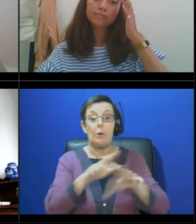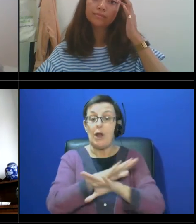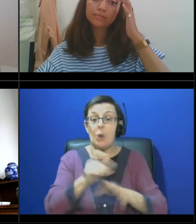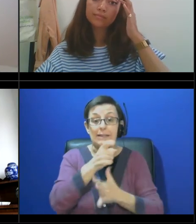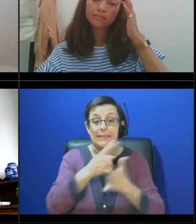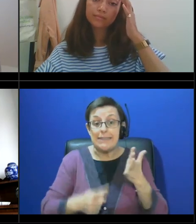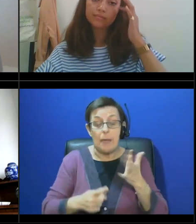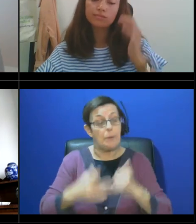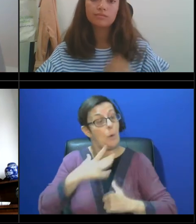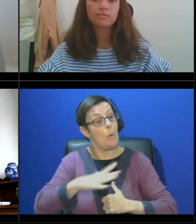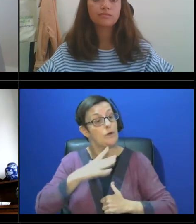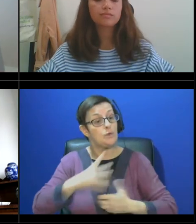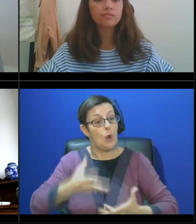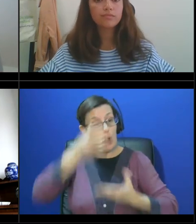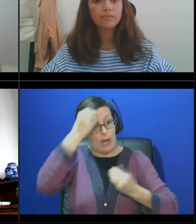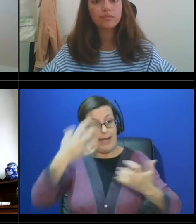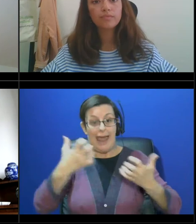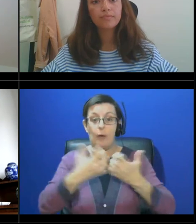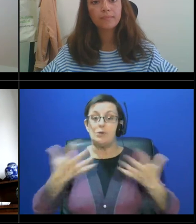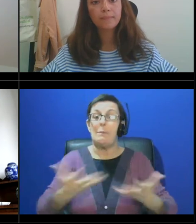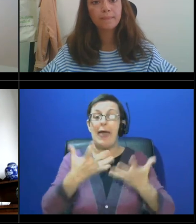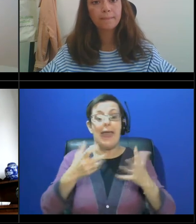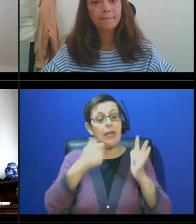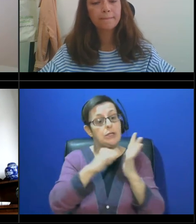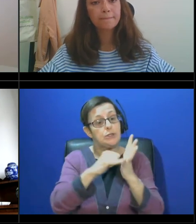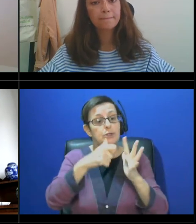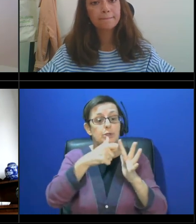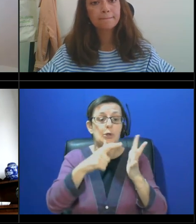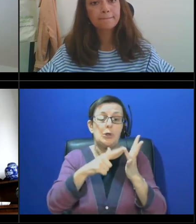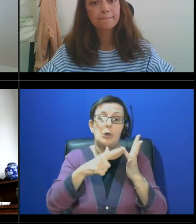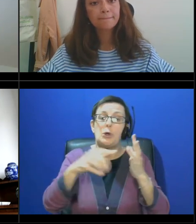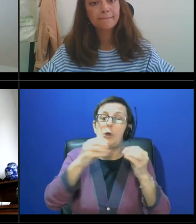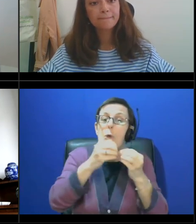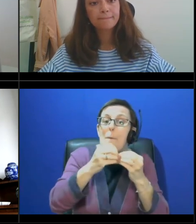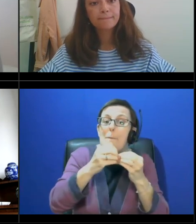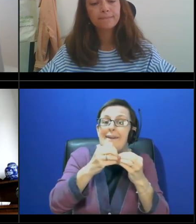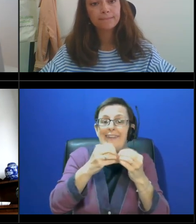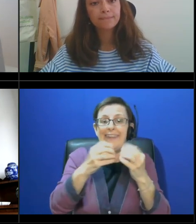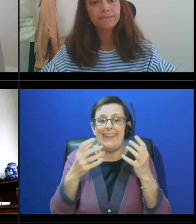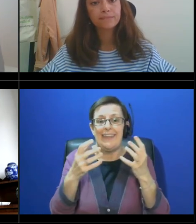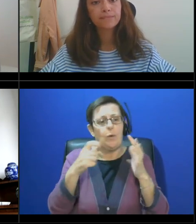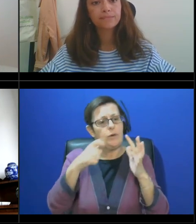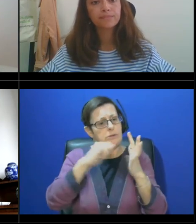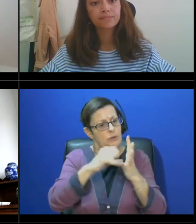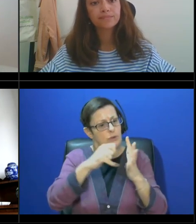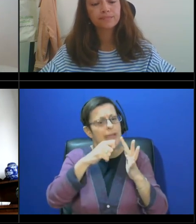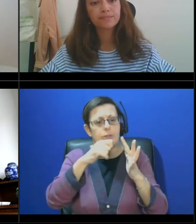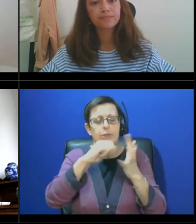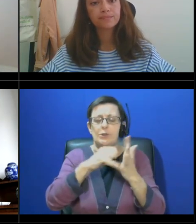for example. There's a lot of options for kind of creativity and development in this area, I think.